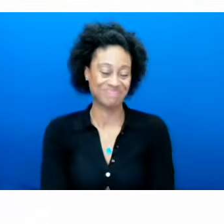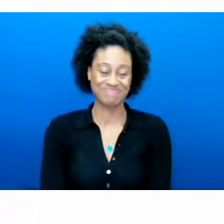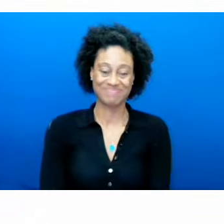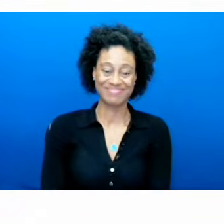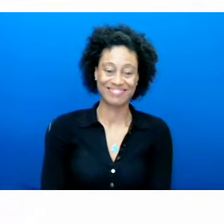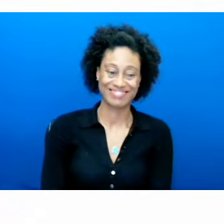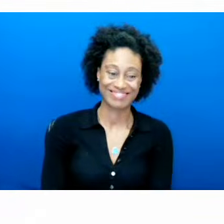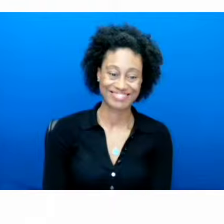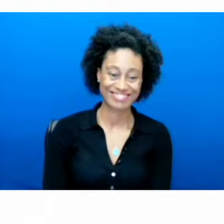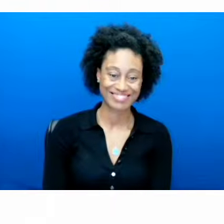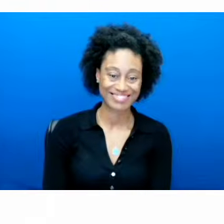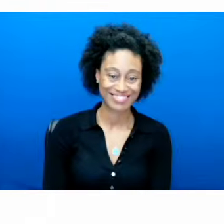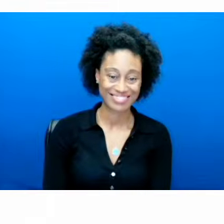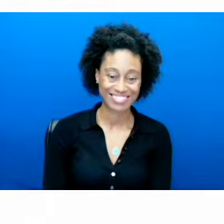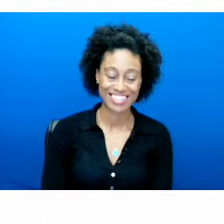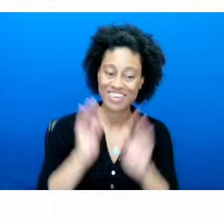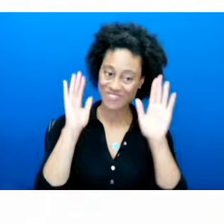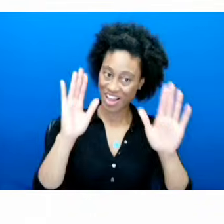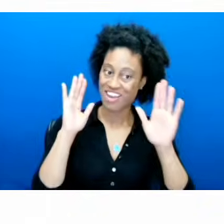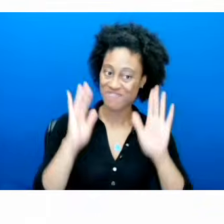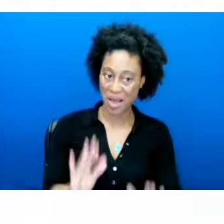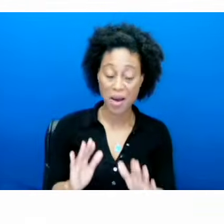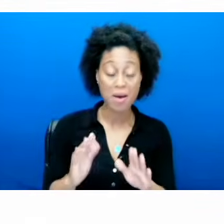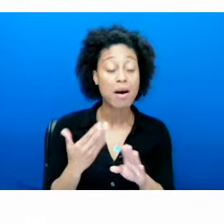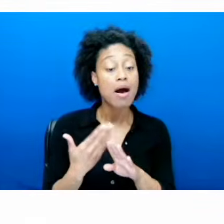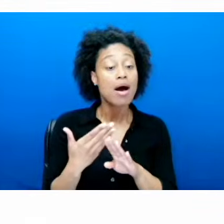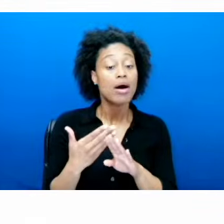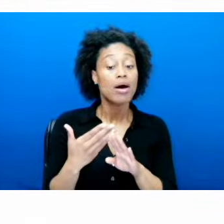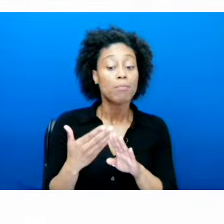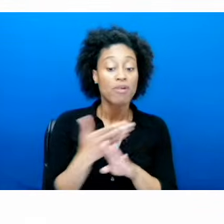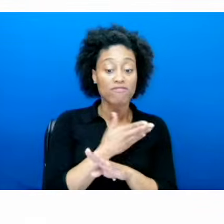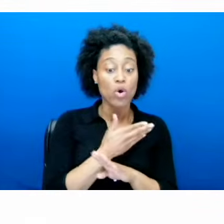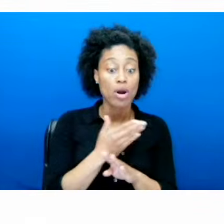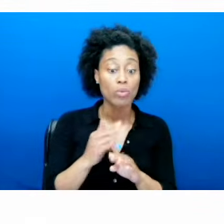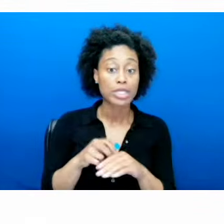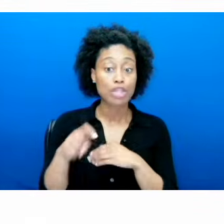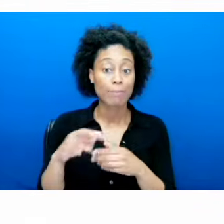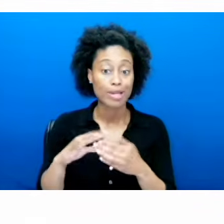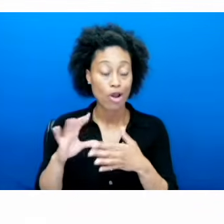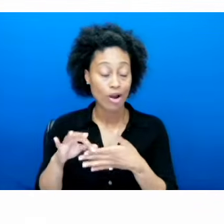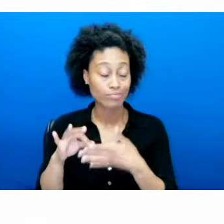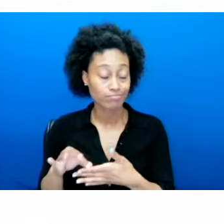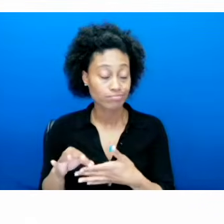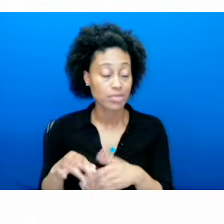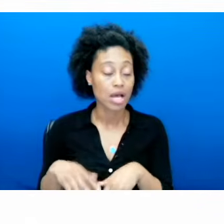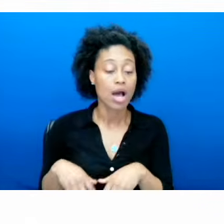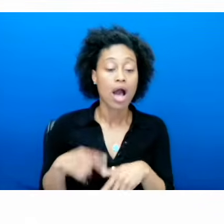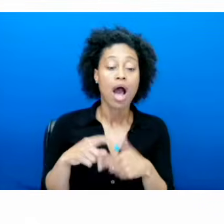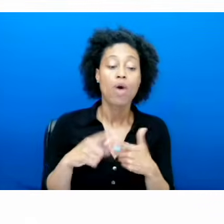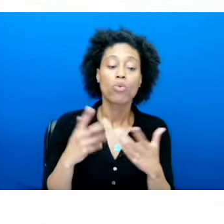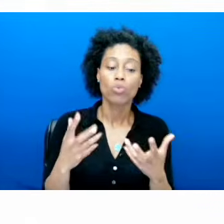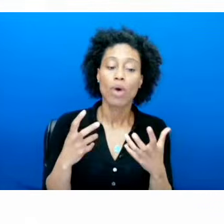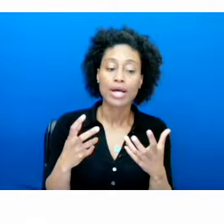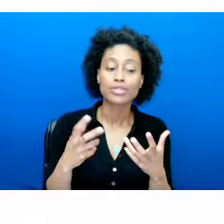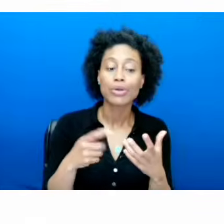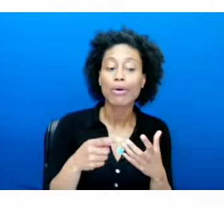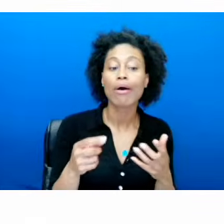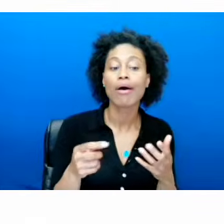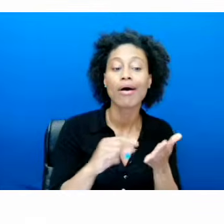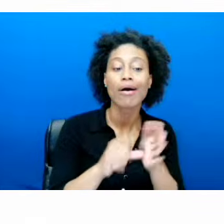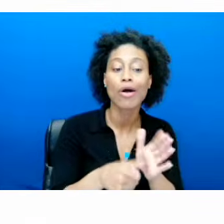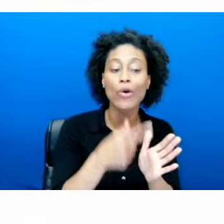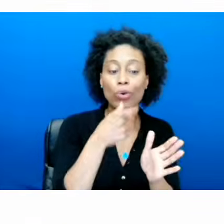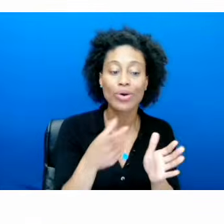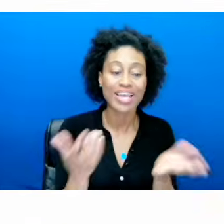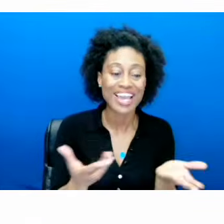Wonderful. So before we move into today's session, we want to highlight some people who have chimed in already. So first up, we've got